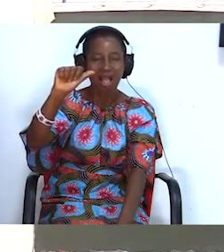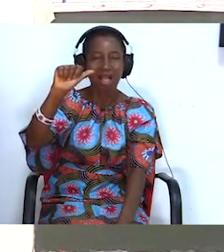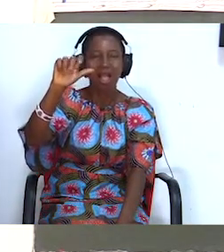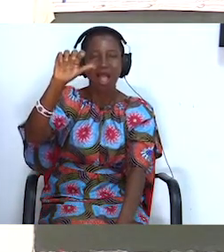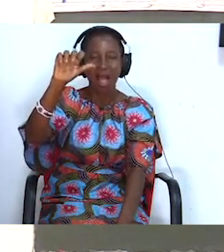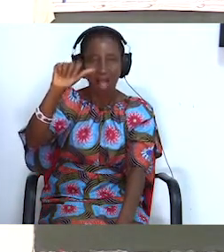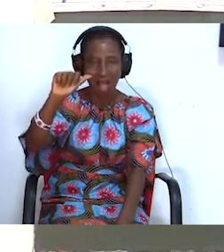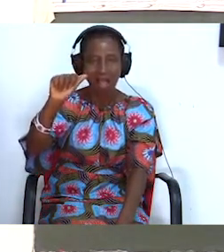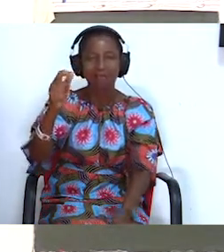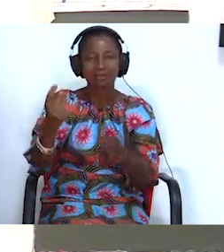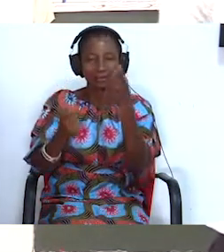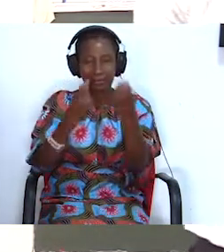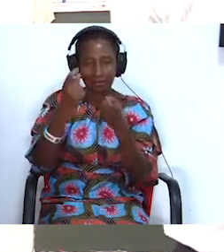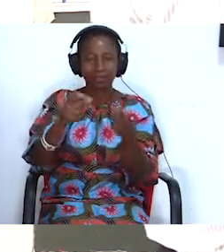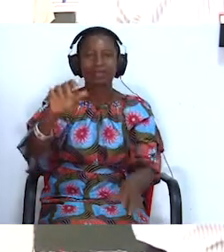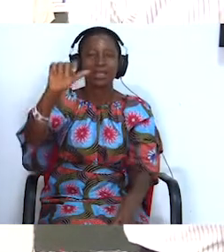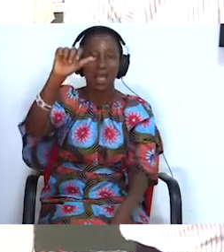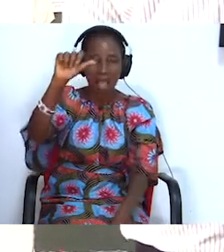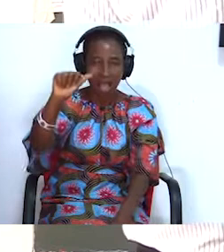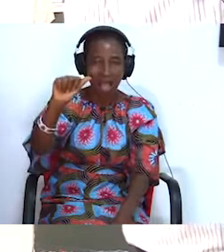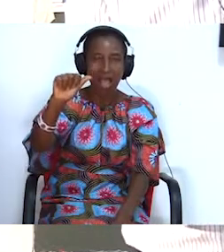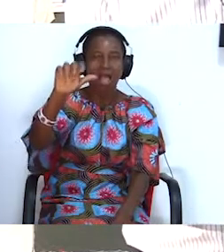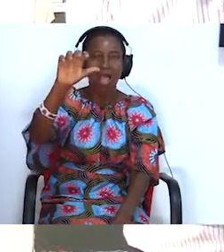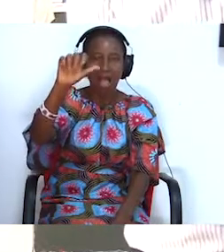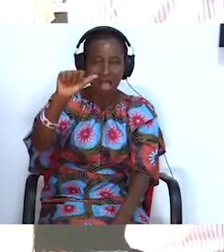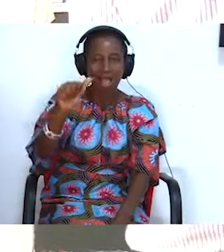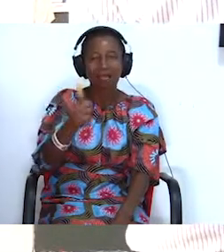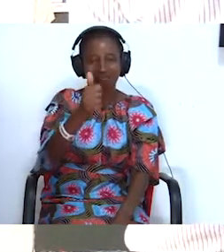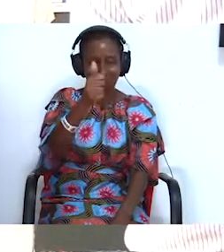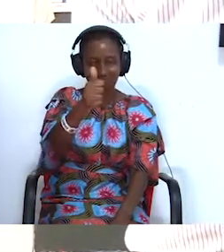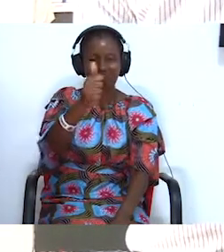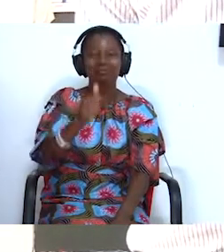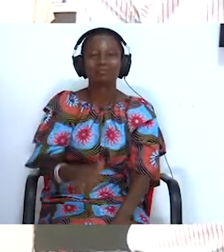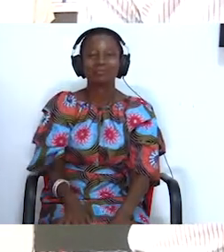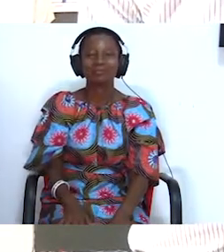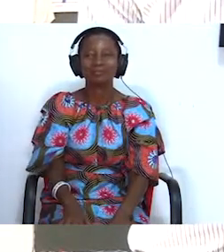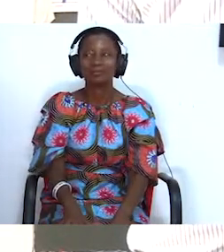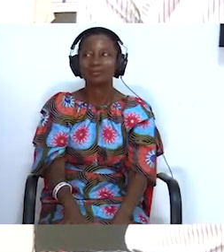This is the letter that makes the ah sound.